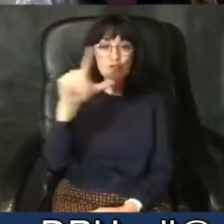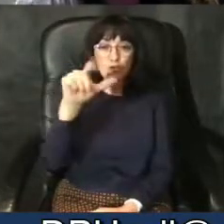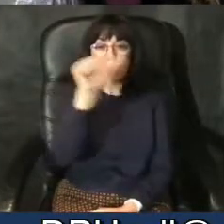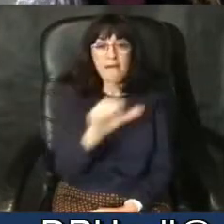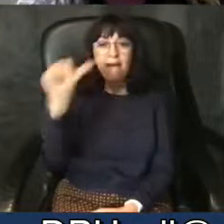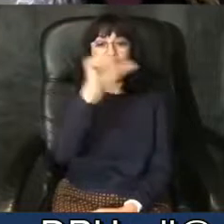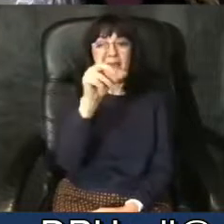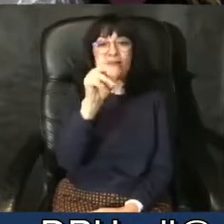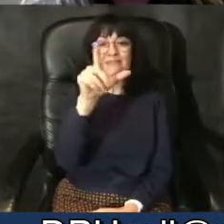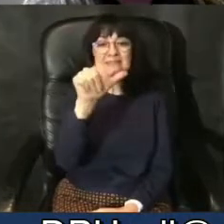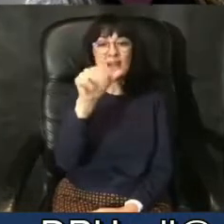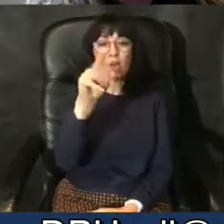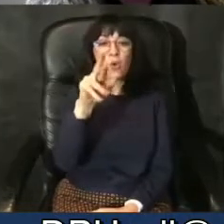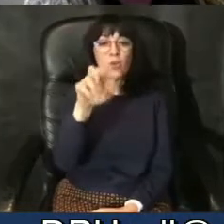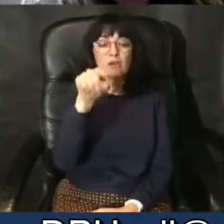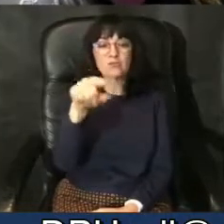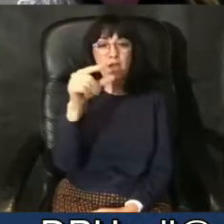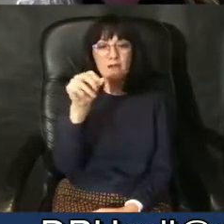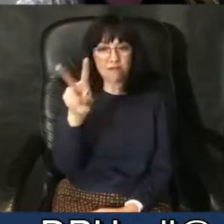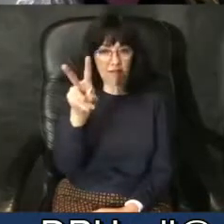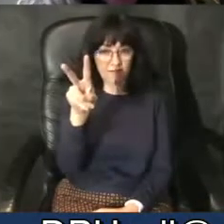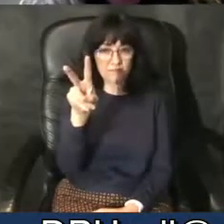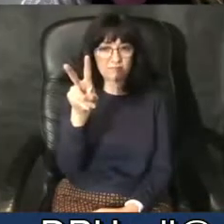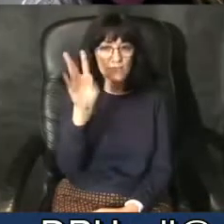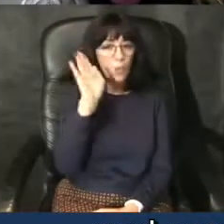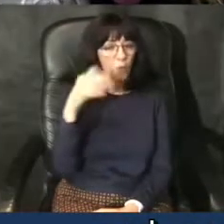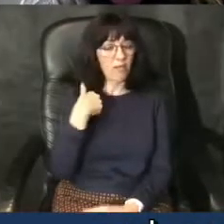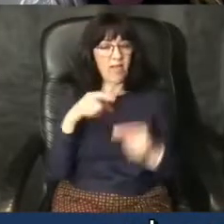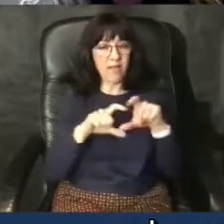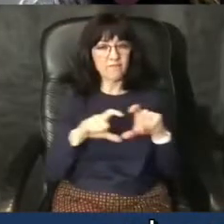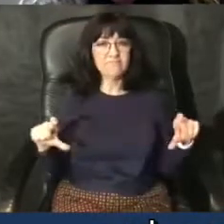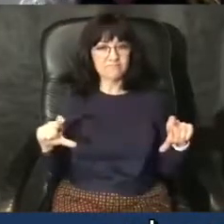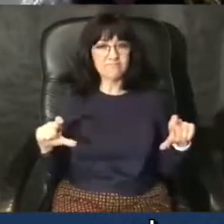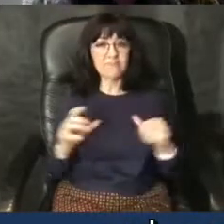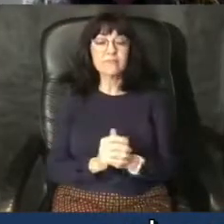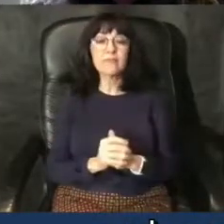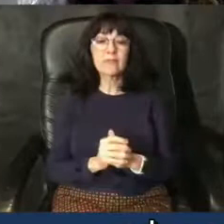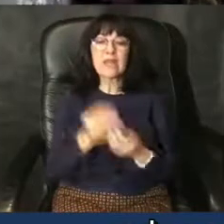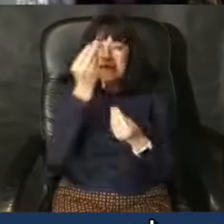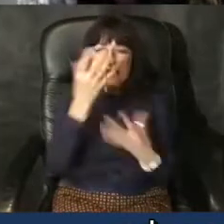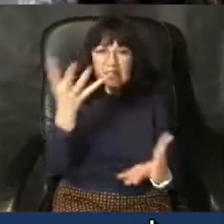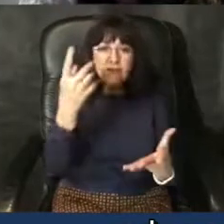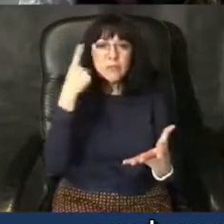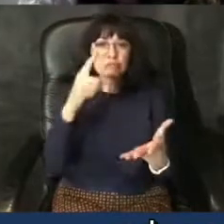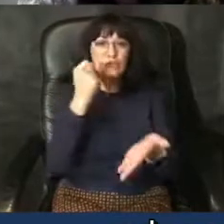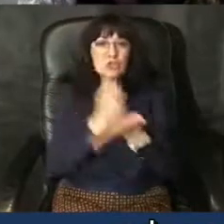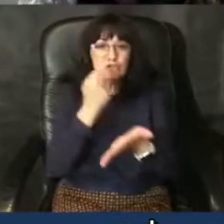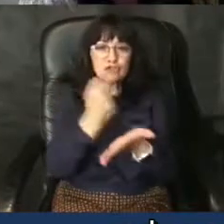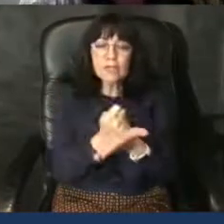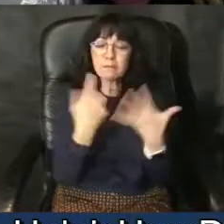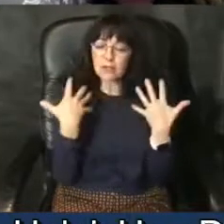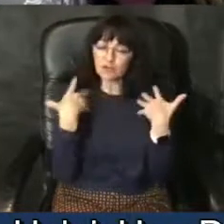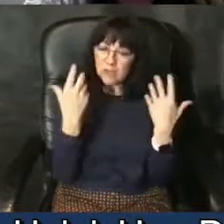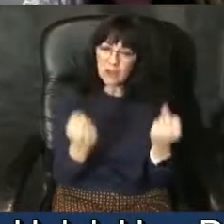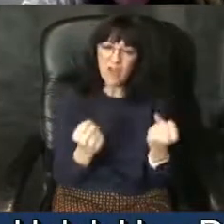dphcall@delaware.gov. And of course, information on treatment and recovery, a variety of different resources are